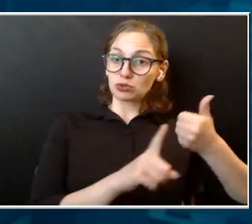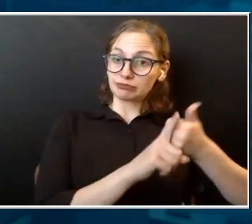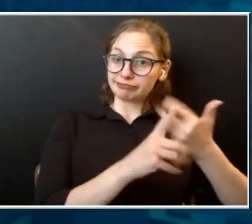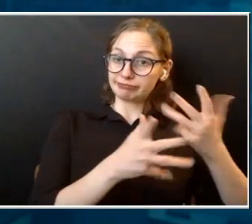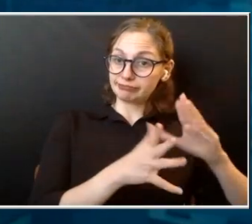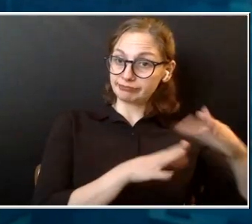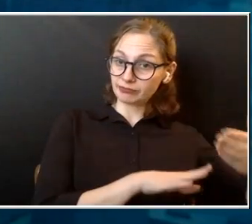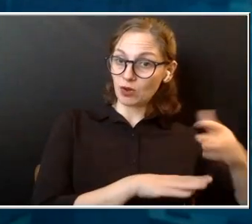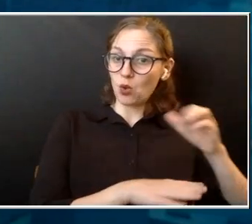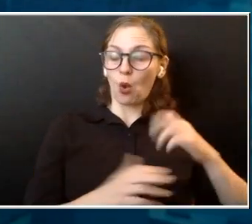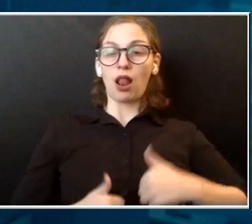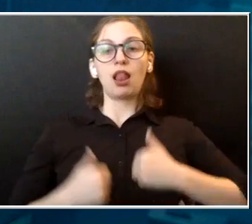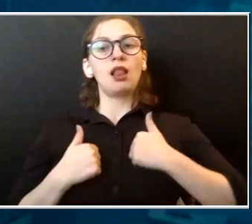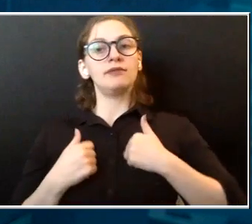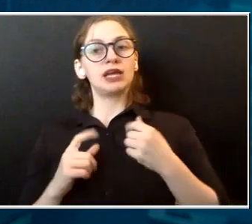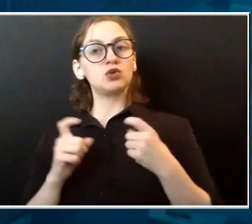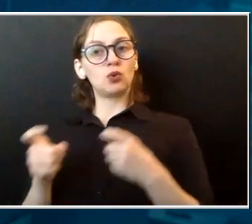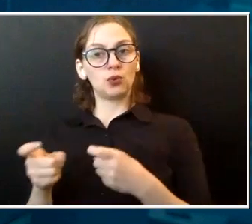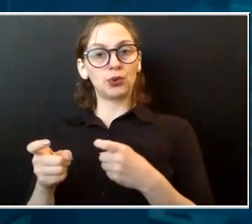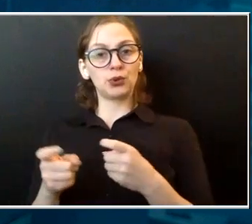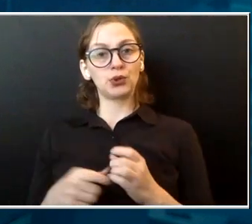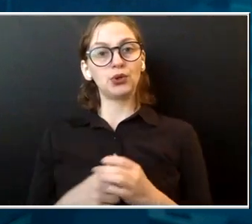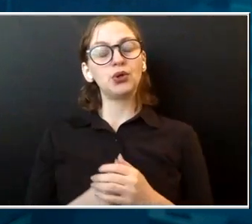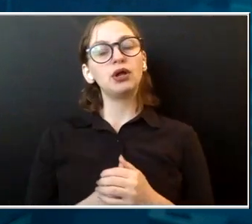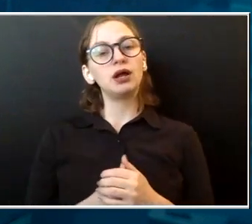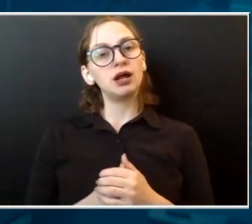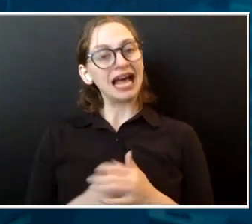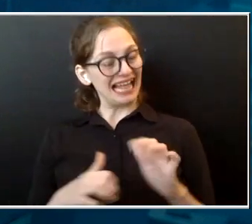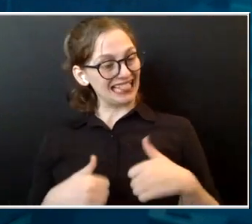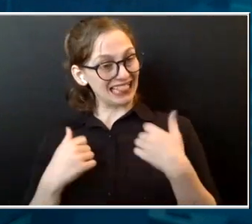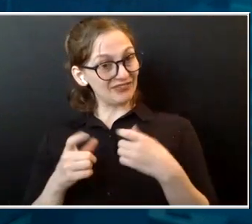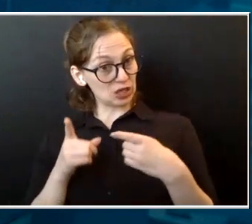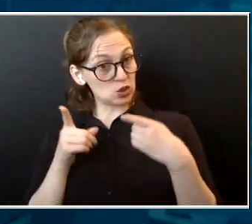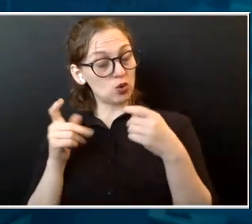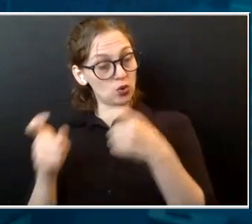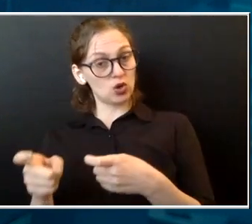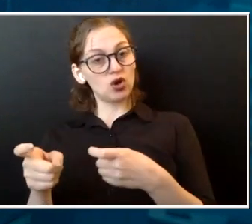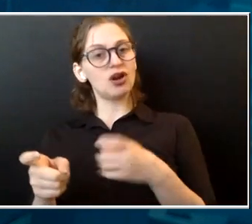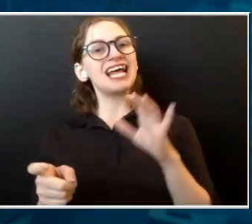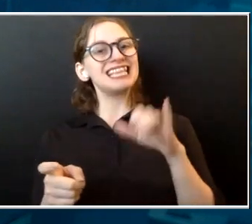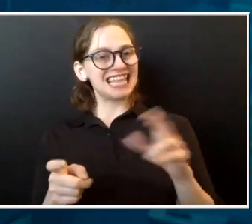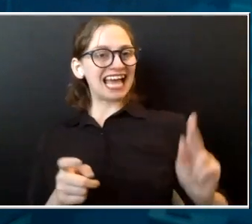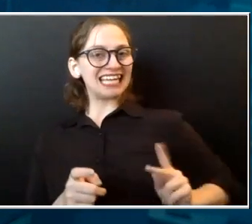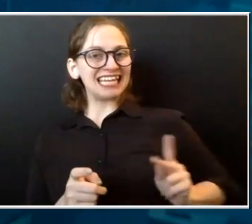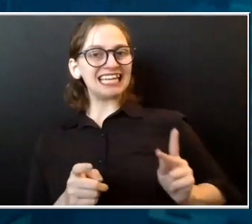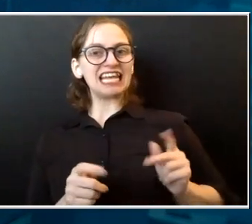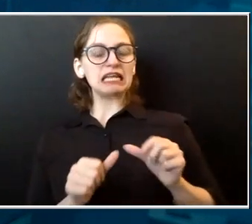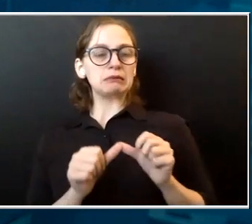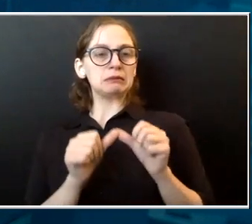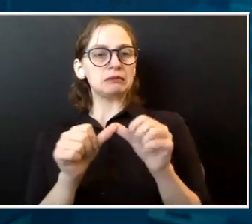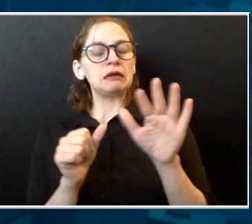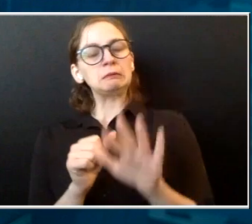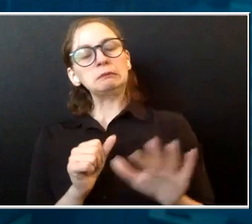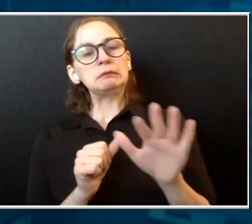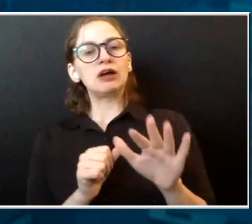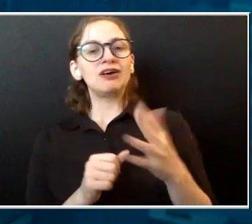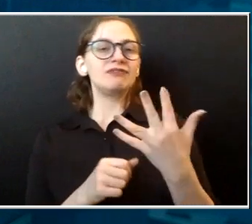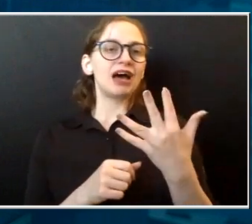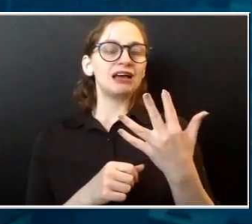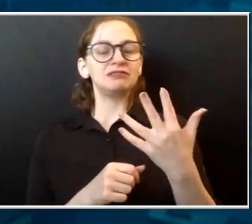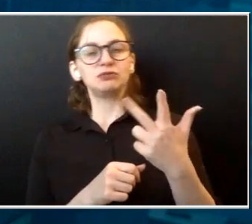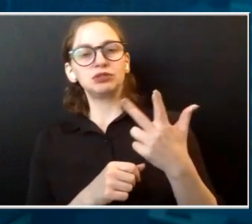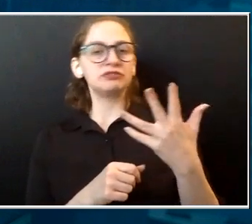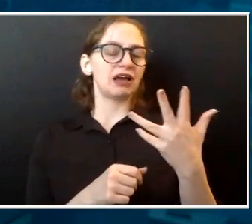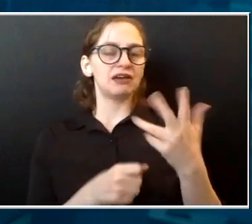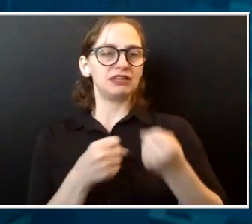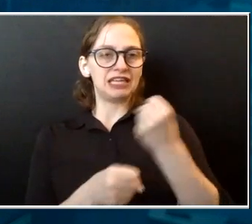donor, that kidney can last about 3 to 5 years longer than the average deceased donor. Okay. Furthermore, it's an elective surgery. You're not getting called at 3 in the